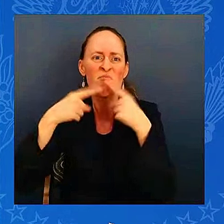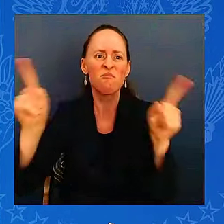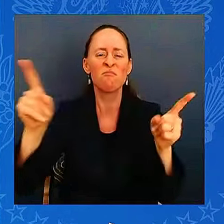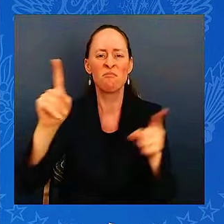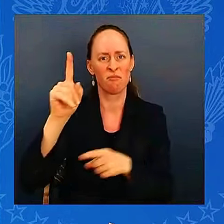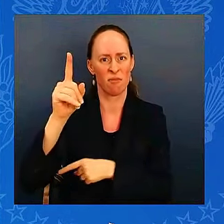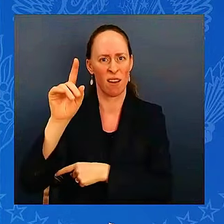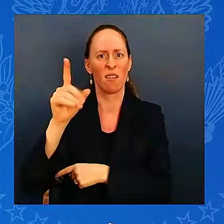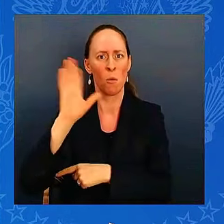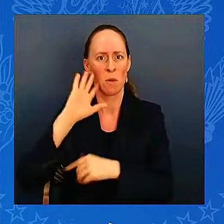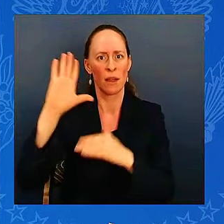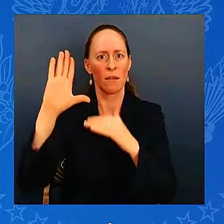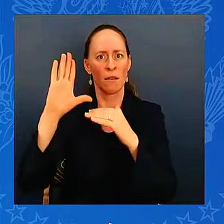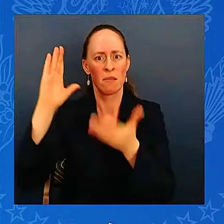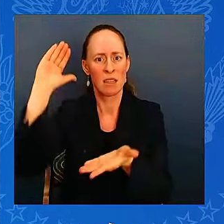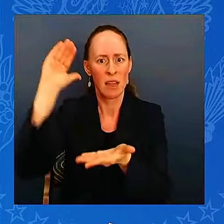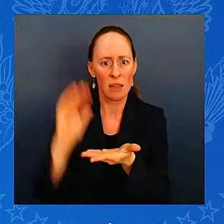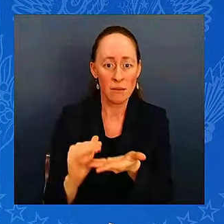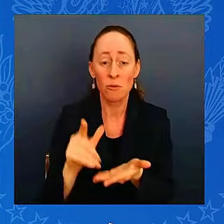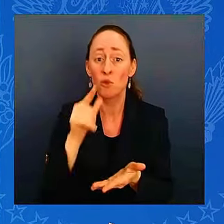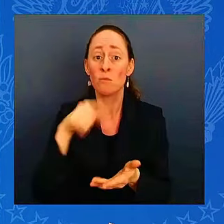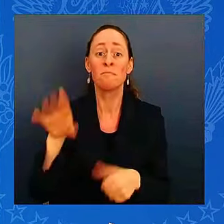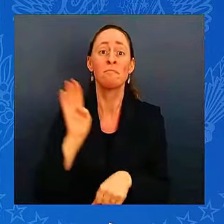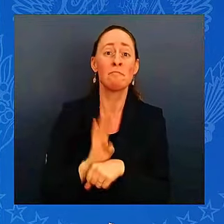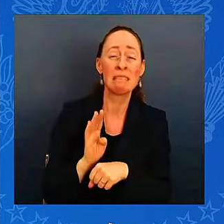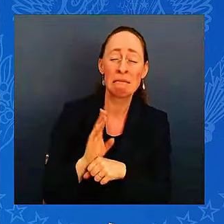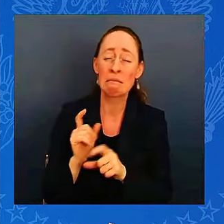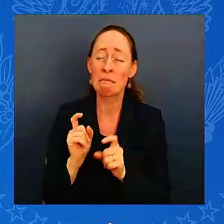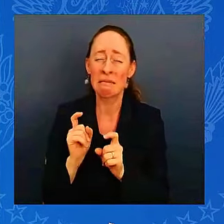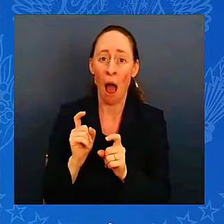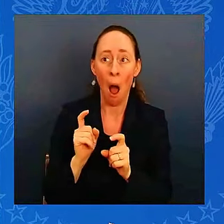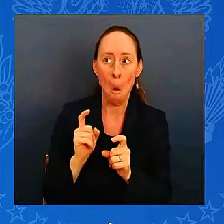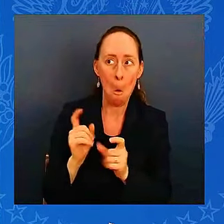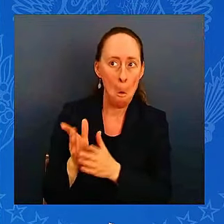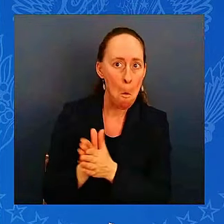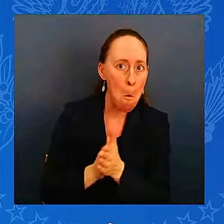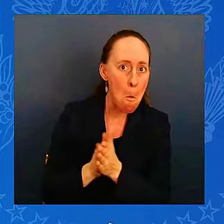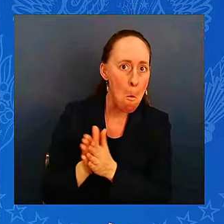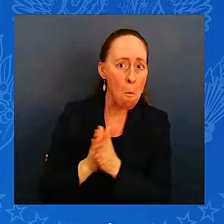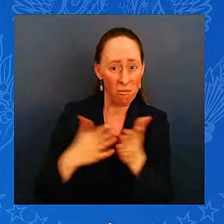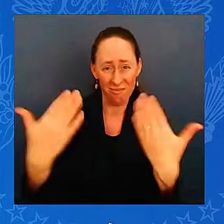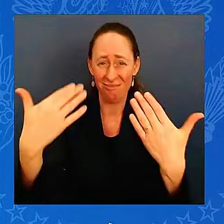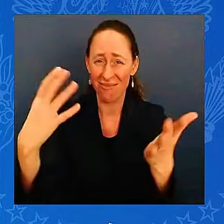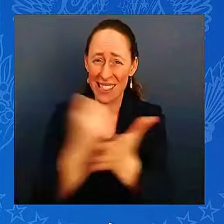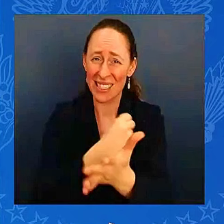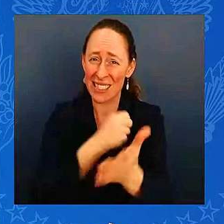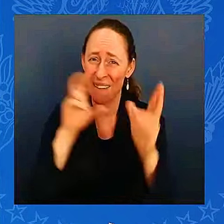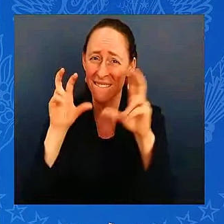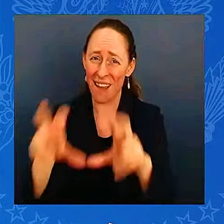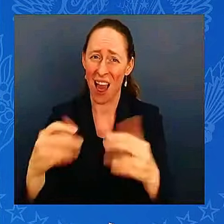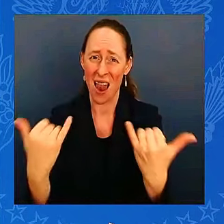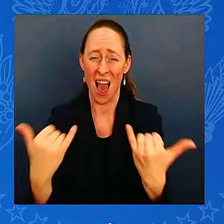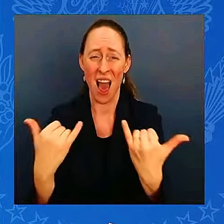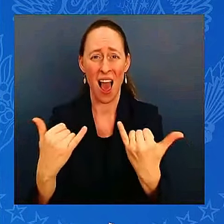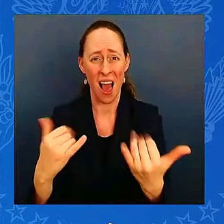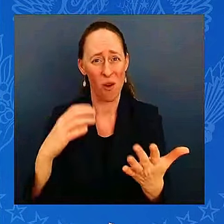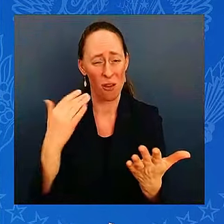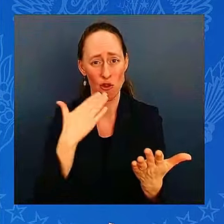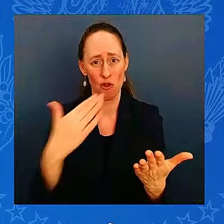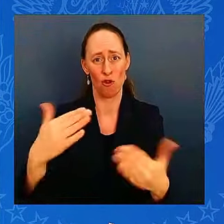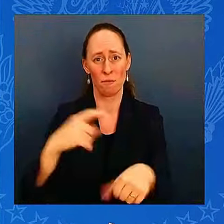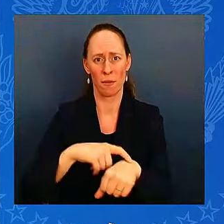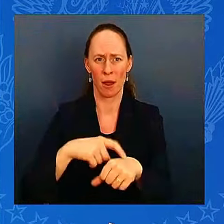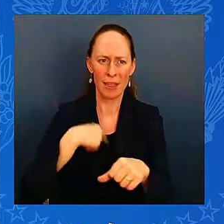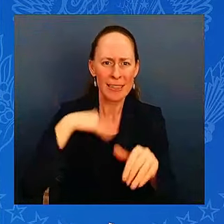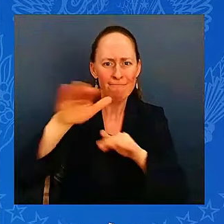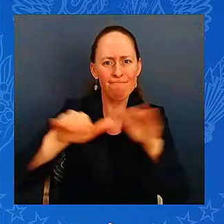are on the sidelines in the clean energy industries of the future. I'm doing my part, and I'm calling on other companies with the capital in the